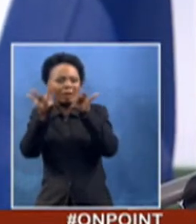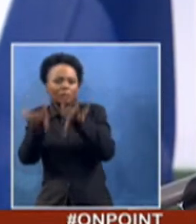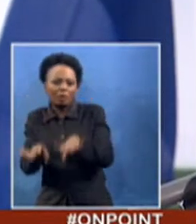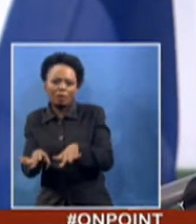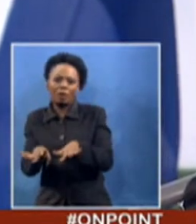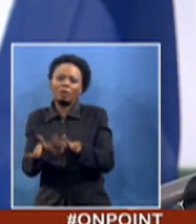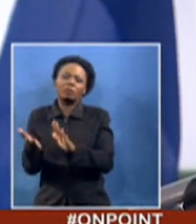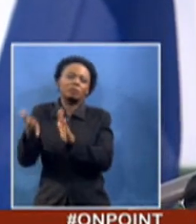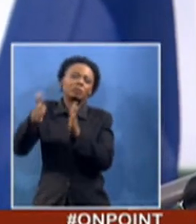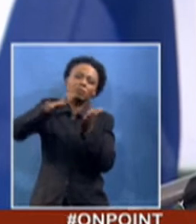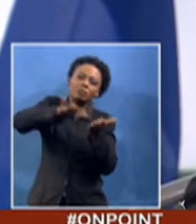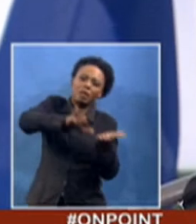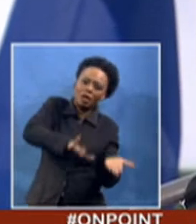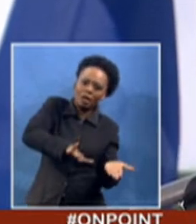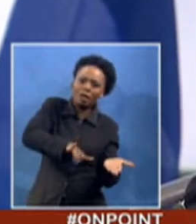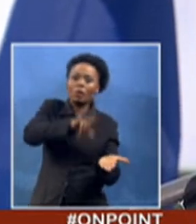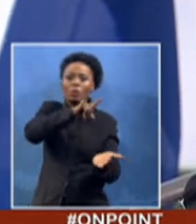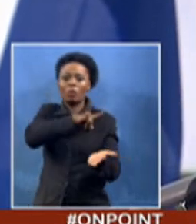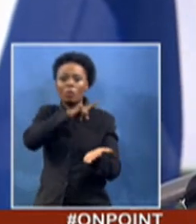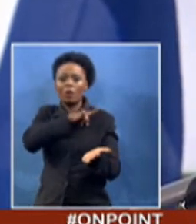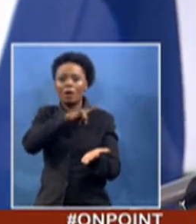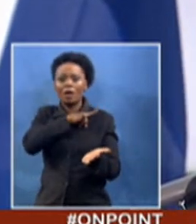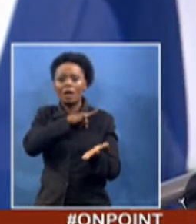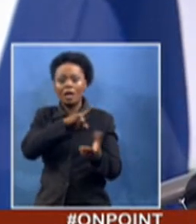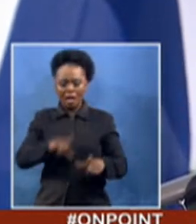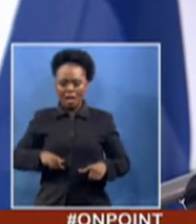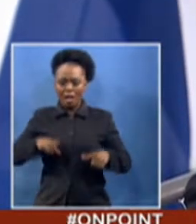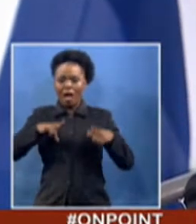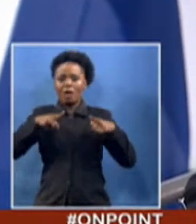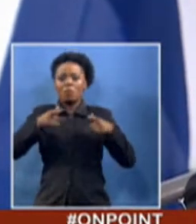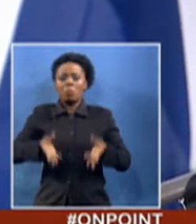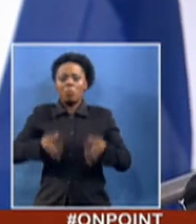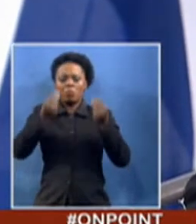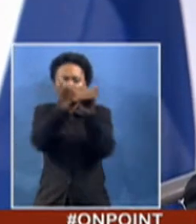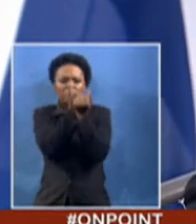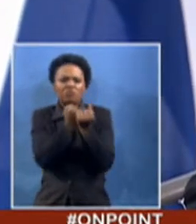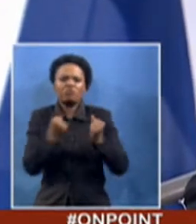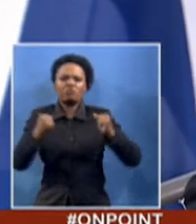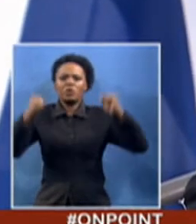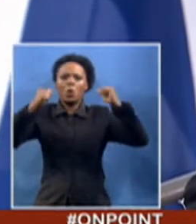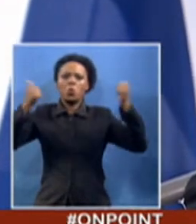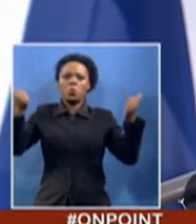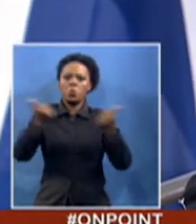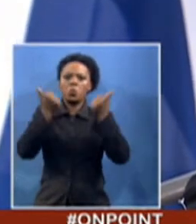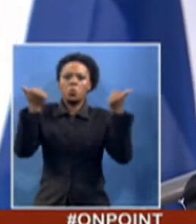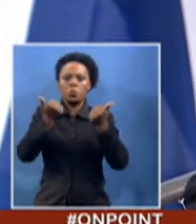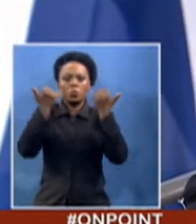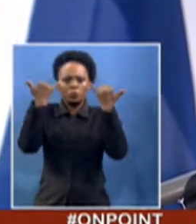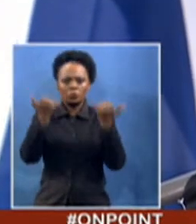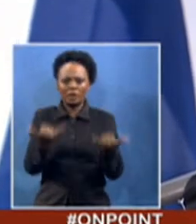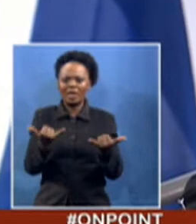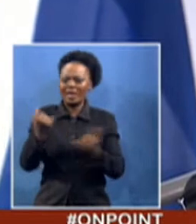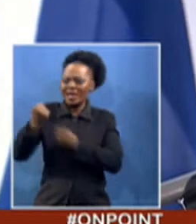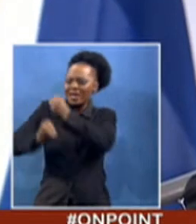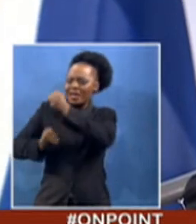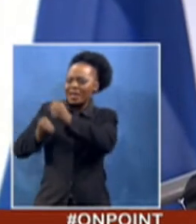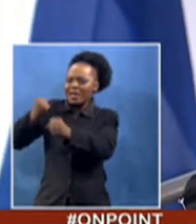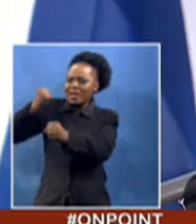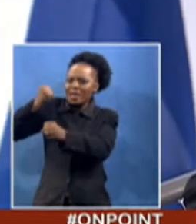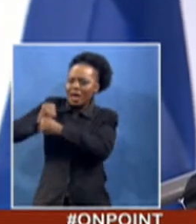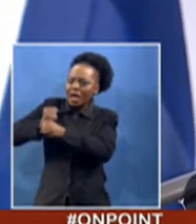breathe the clean air of freedom today. Over the years, we have encountered